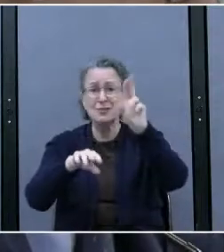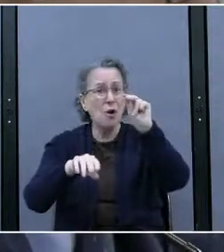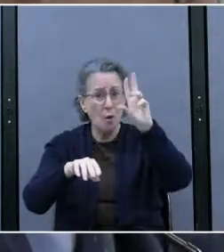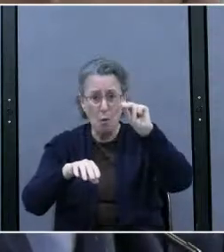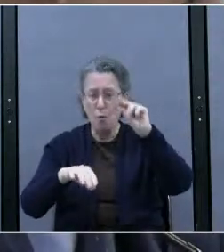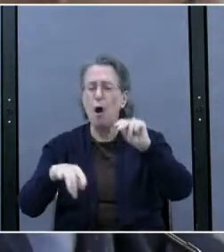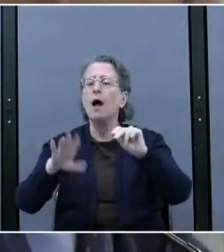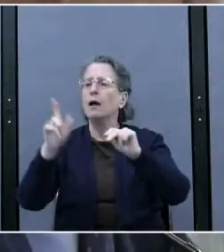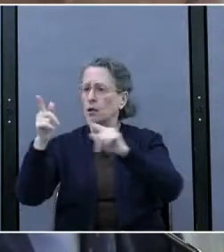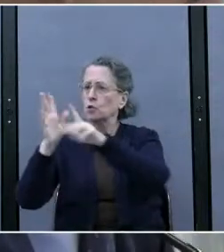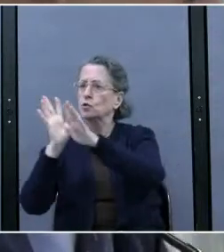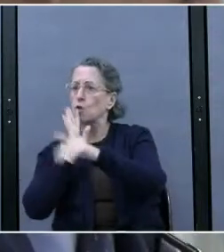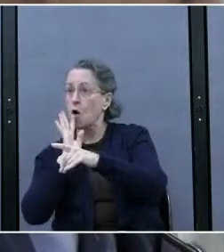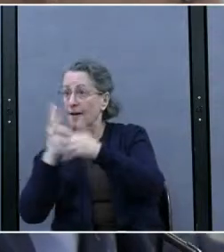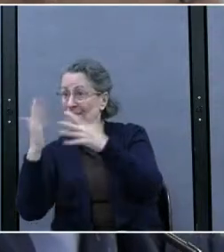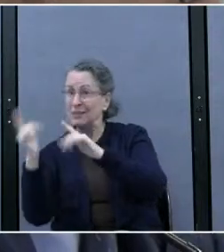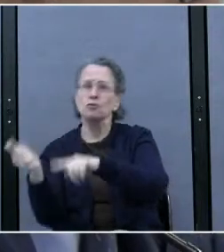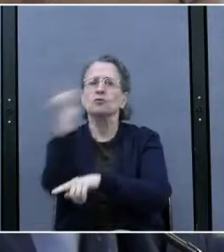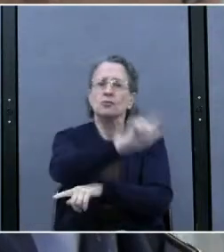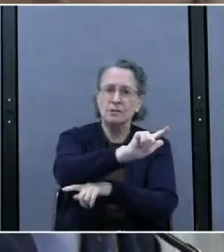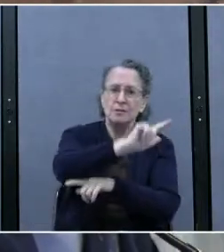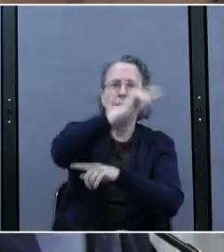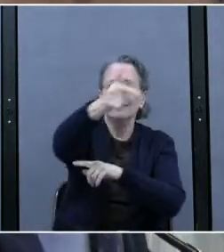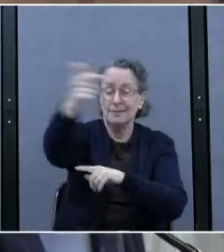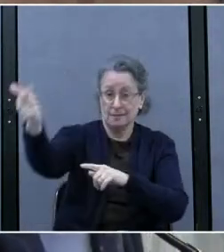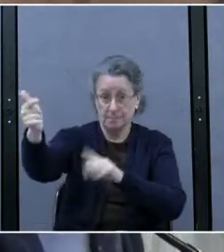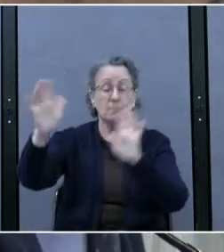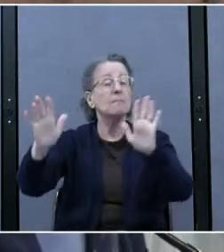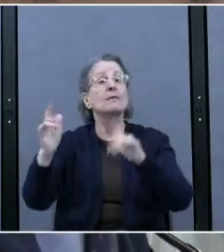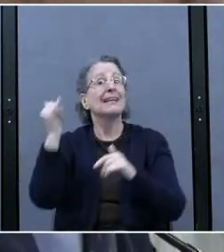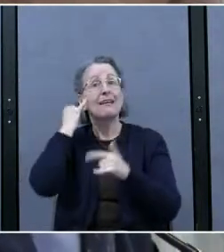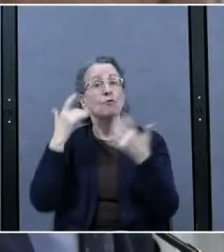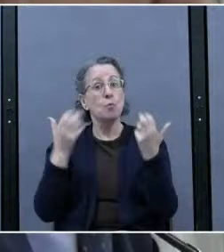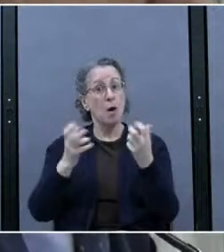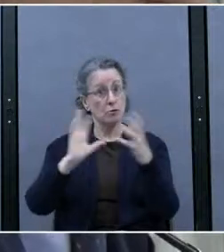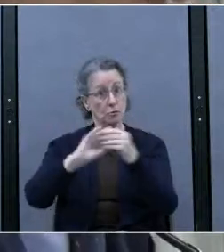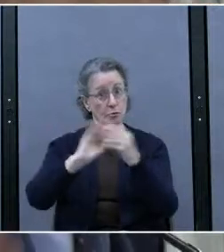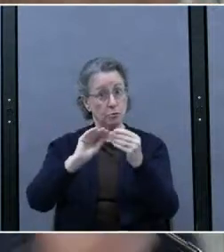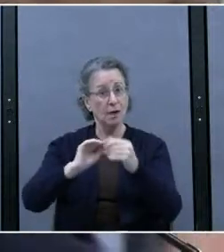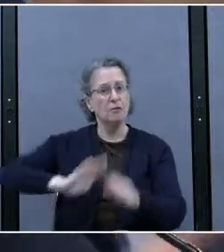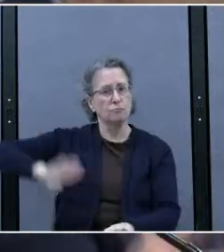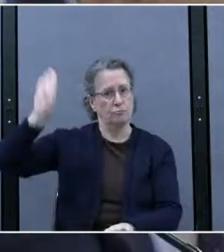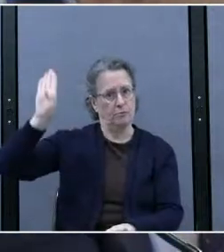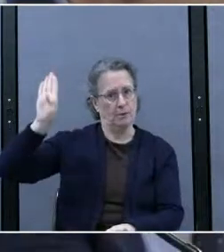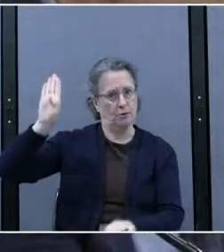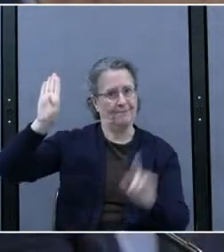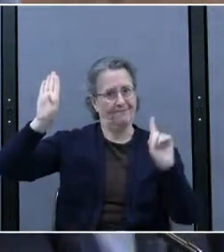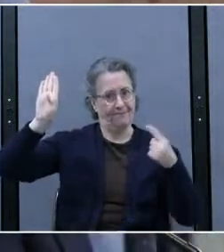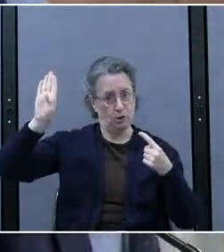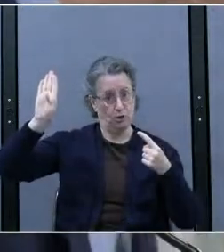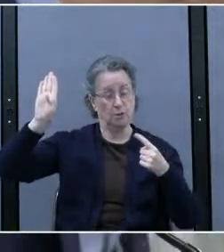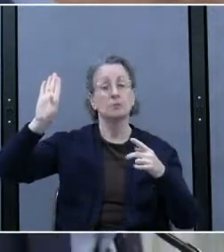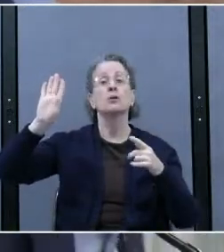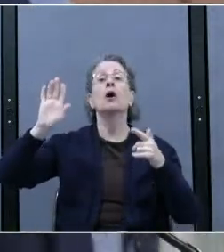hear each other. Secondly, raise your hand before speaking. And I would say raise your hand and wait to be